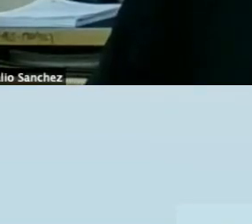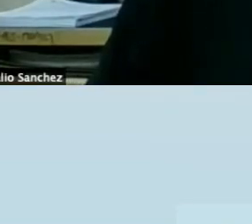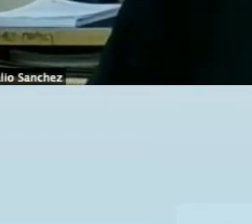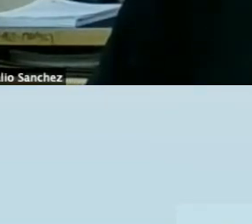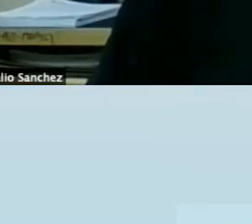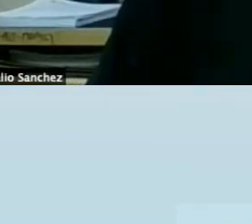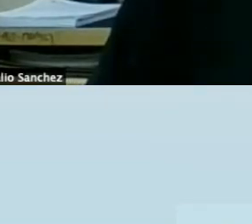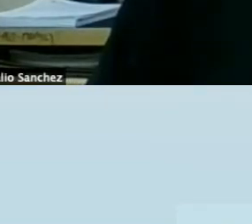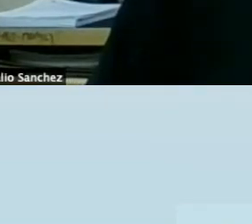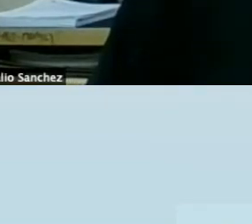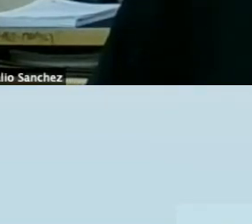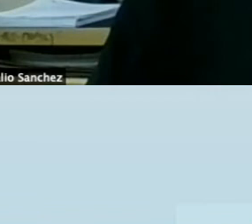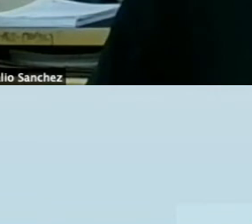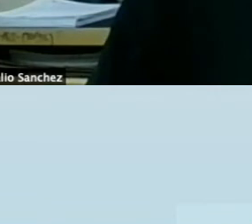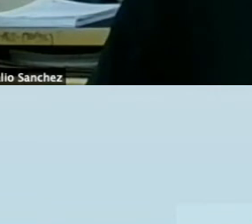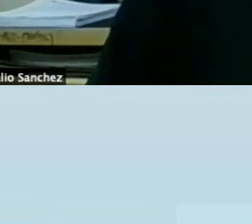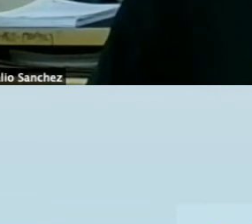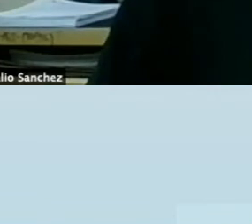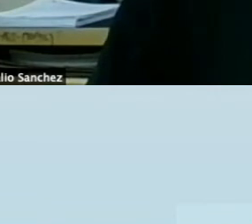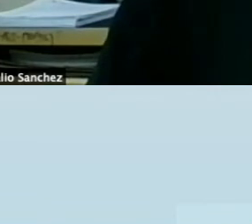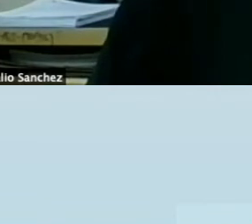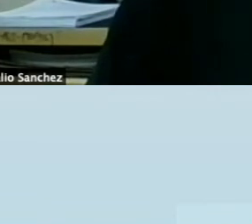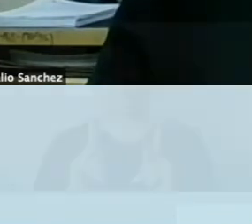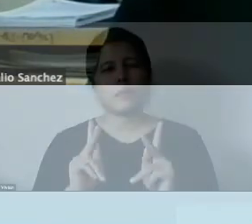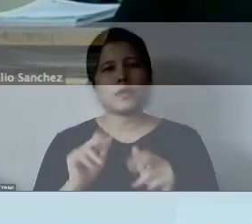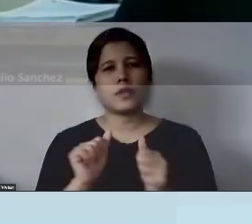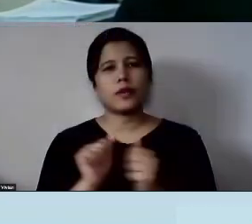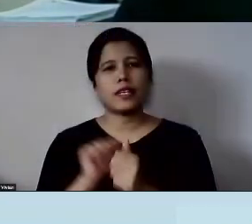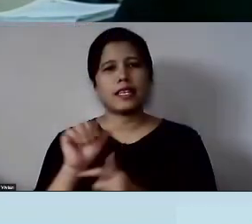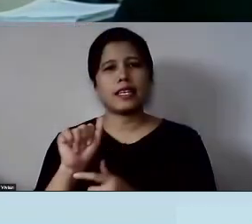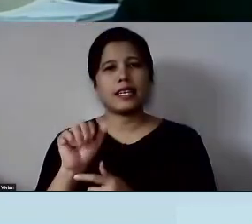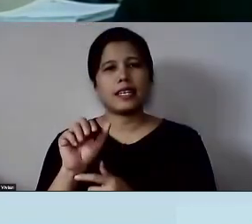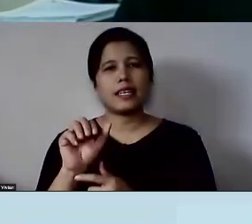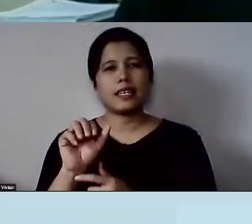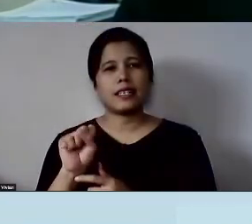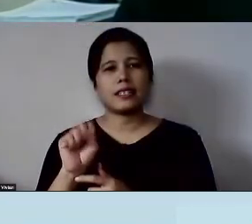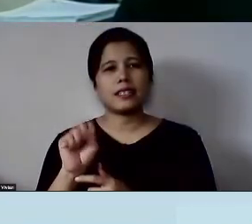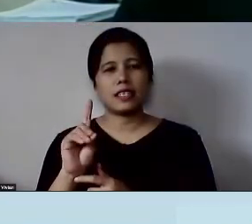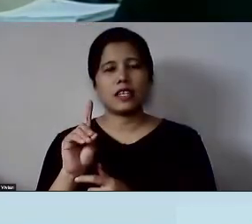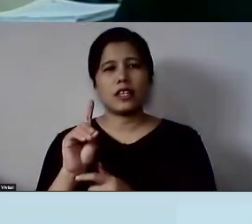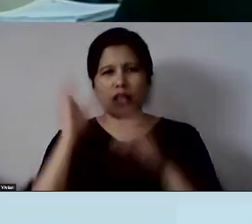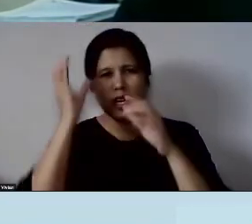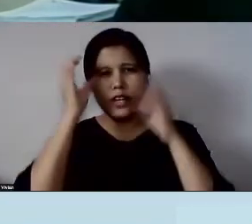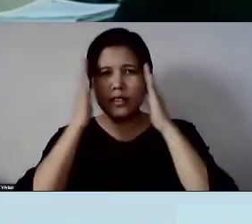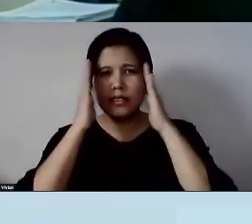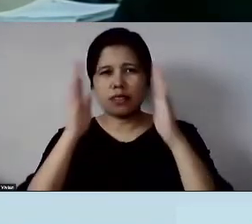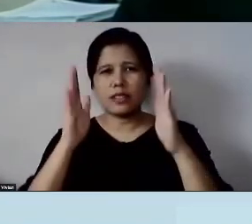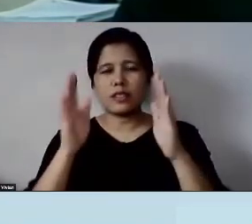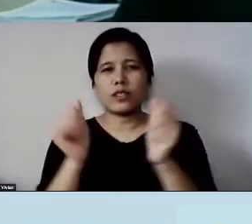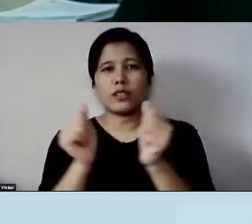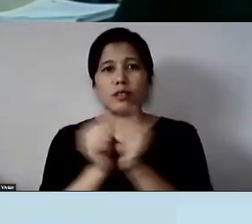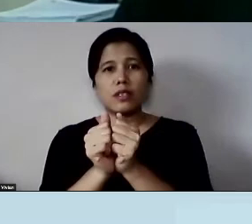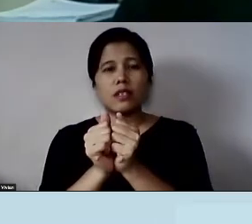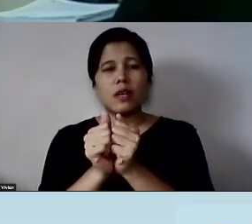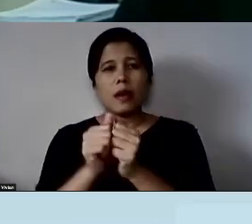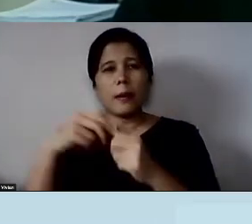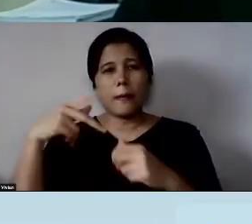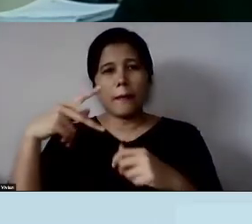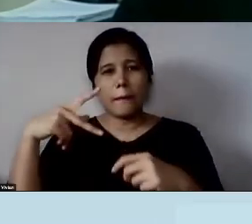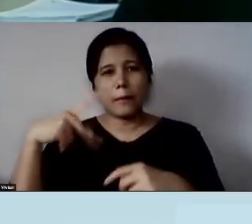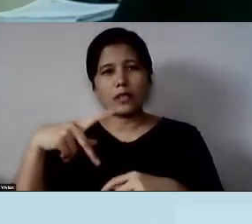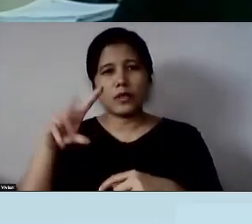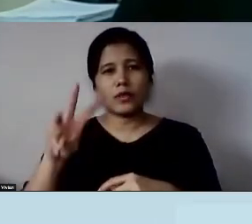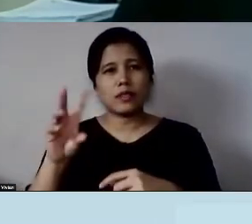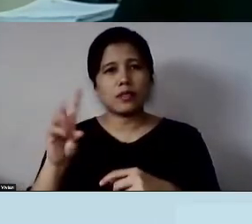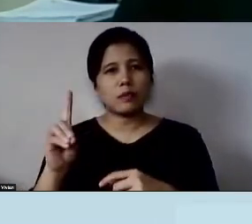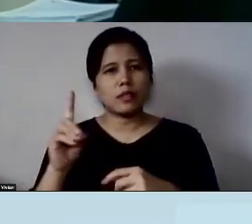children or people with autism spectrum disorder or ASD are considered persons with disabilities. I'm asking because a while